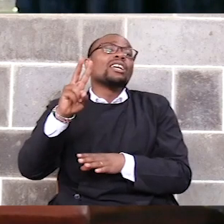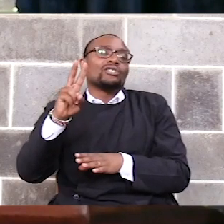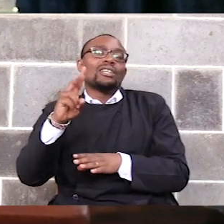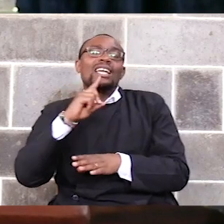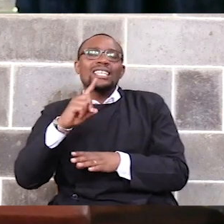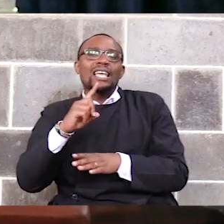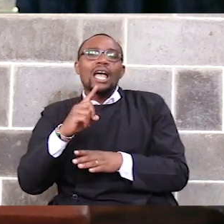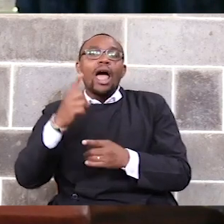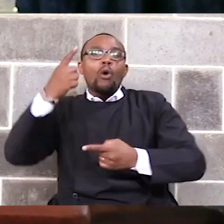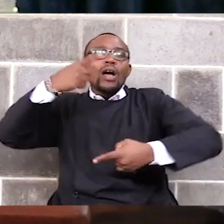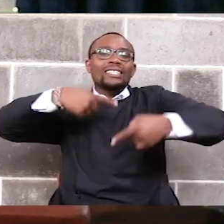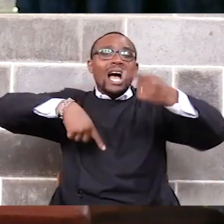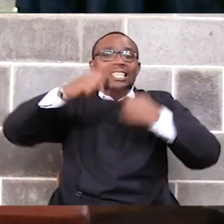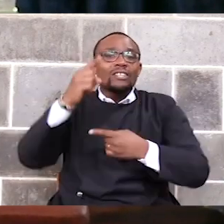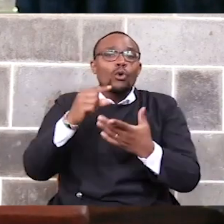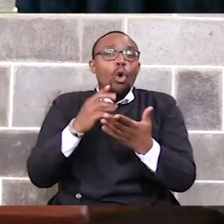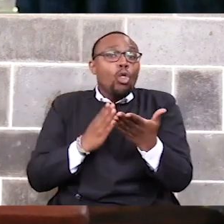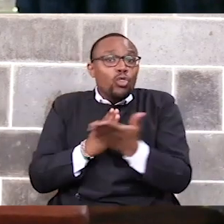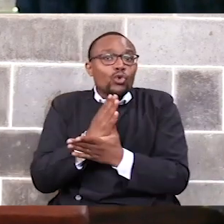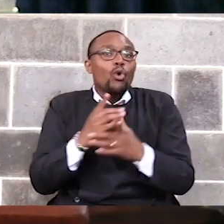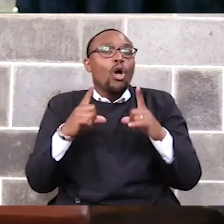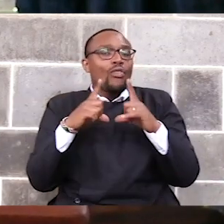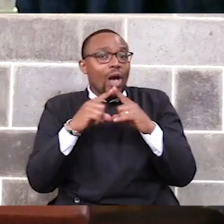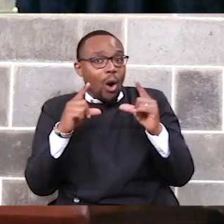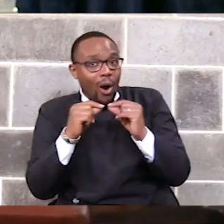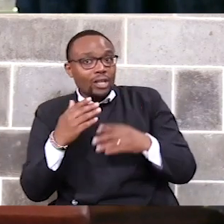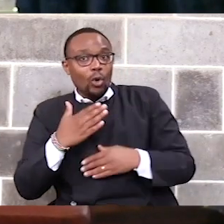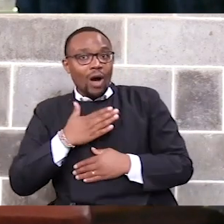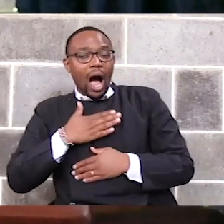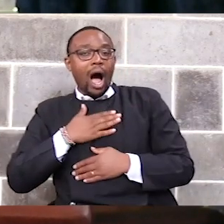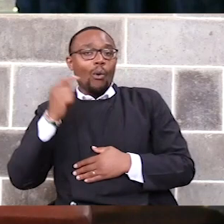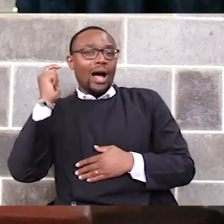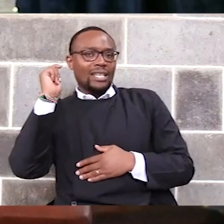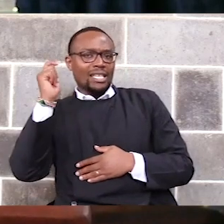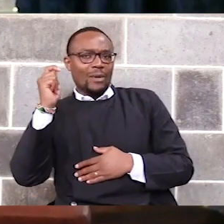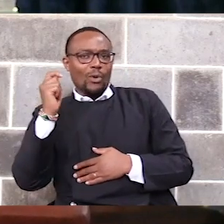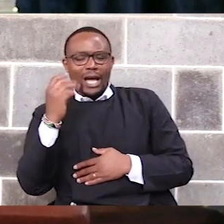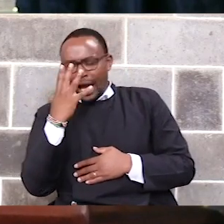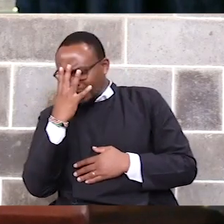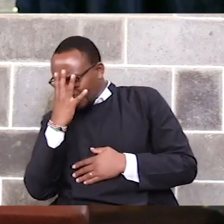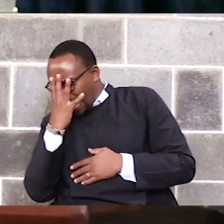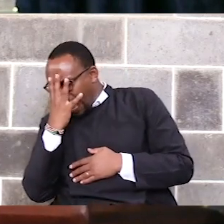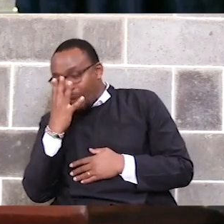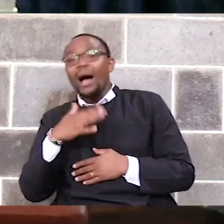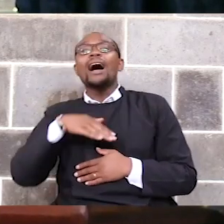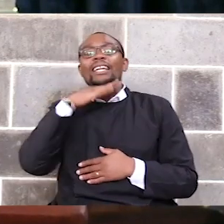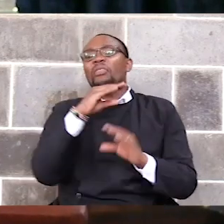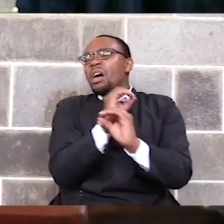their testimony, and they did not love their lives so as to shy away from death.